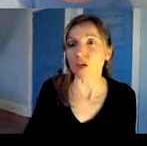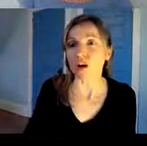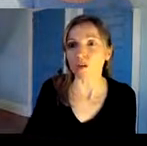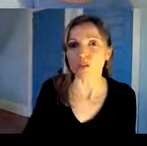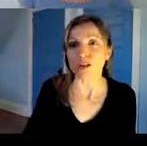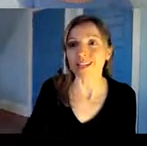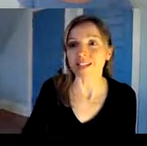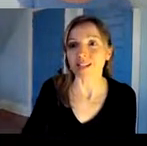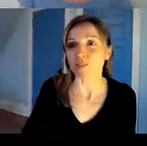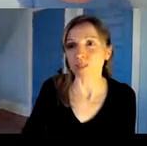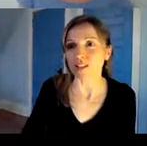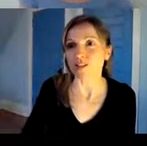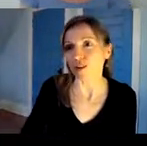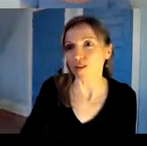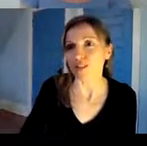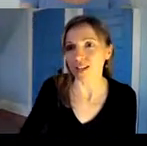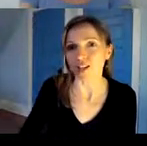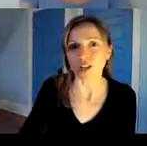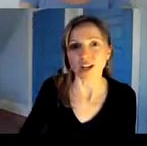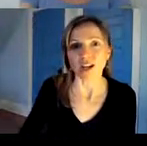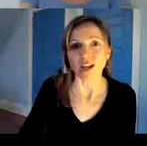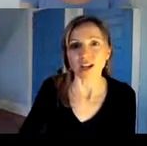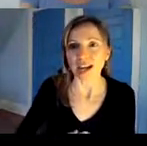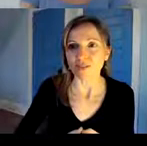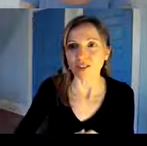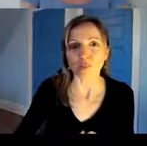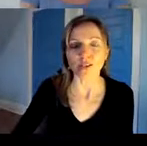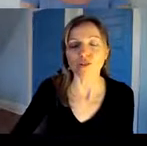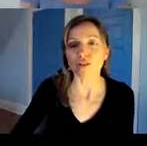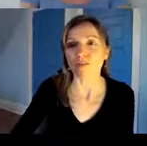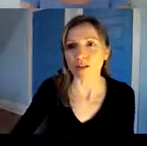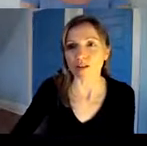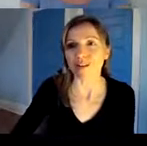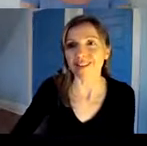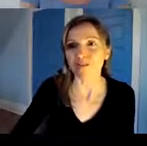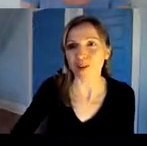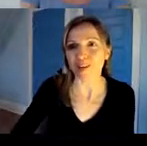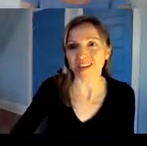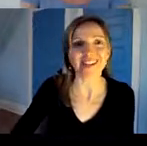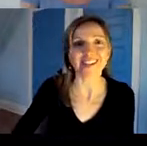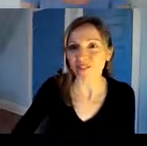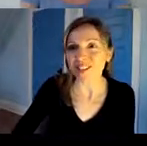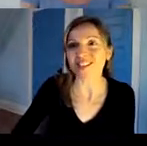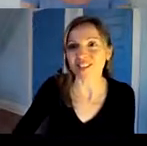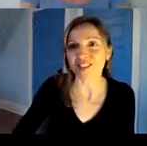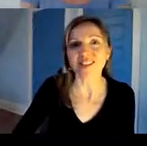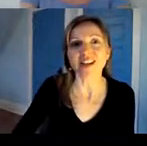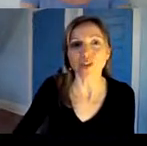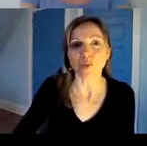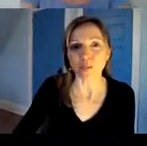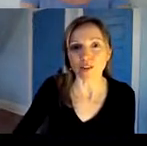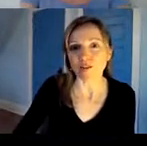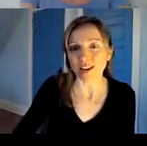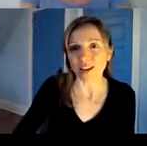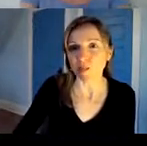actually quite common among insects, especially at the larva stage. I have here pictures of monarch butterfly at different stages.